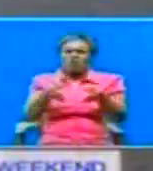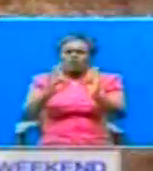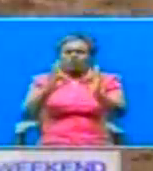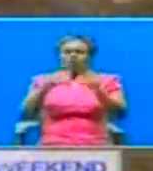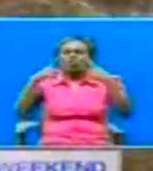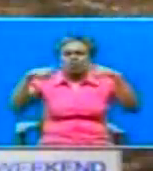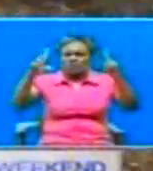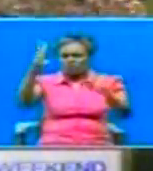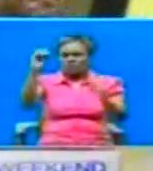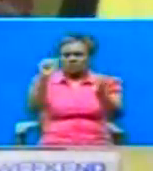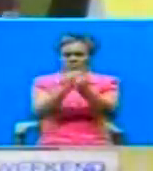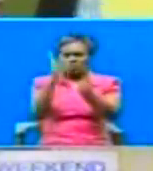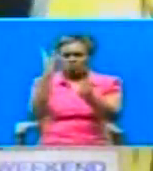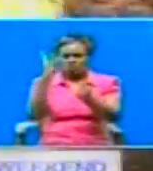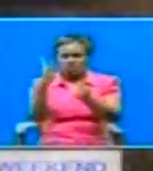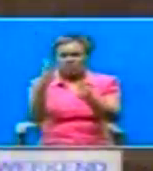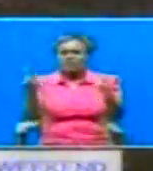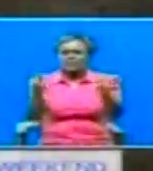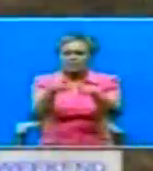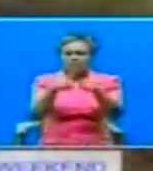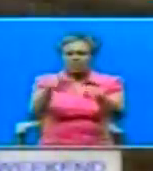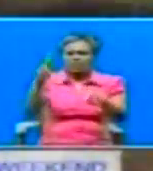winner of the 2014 season.